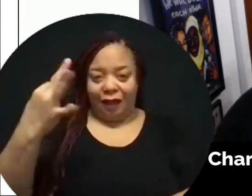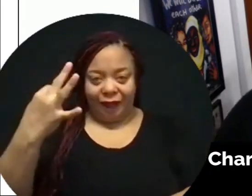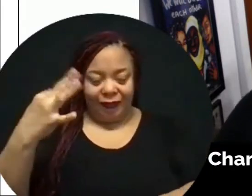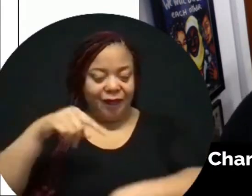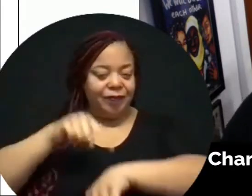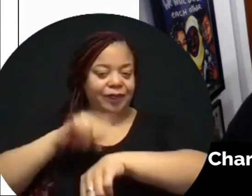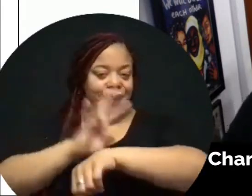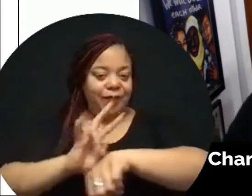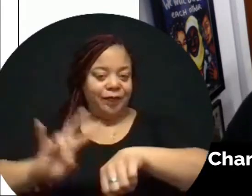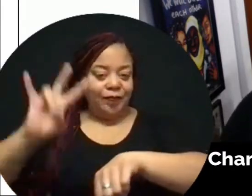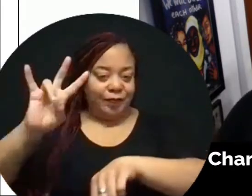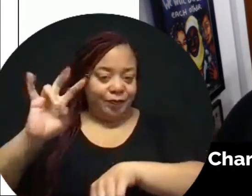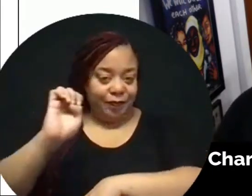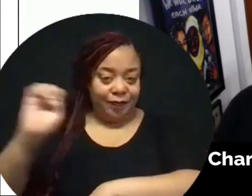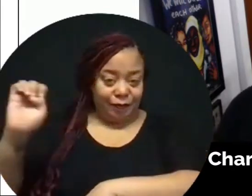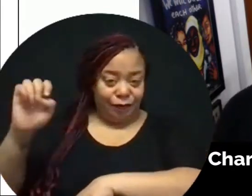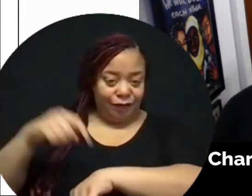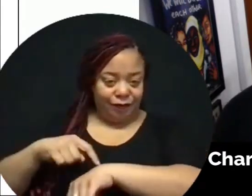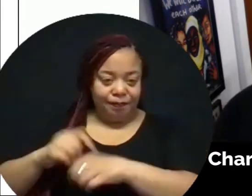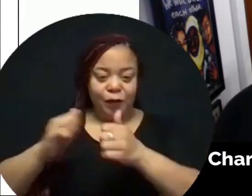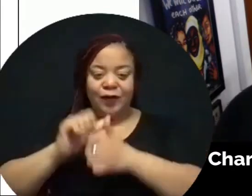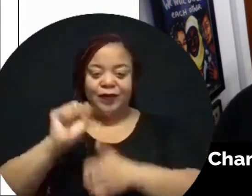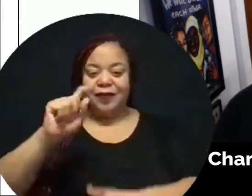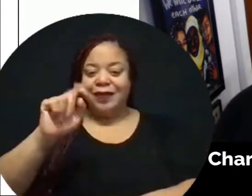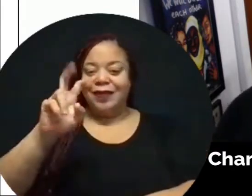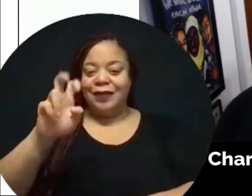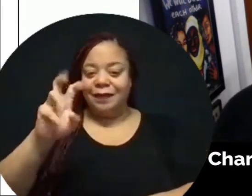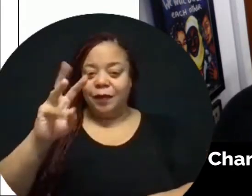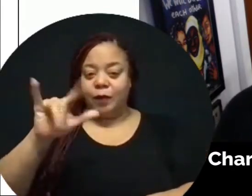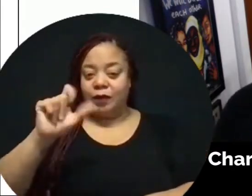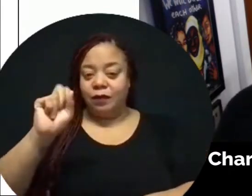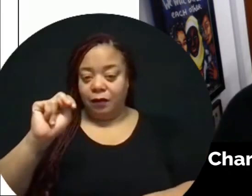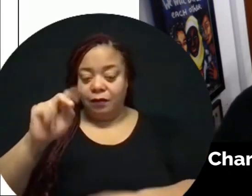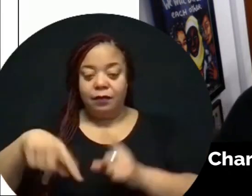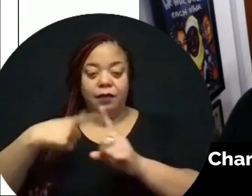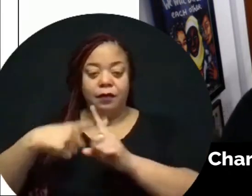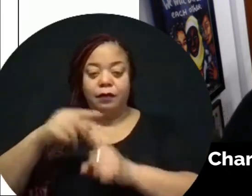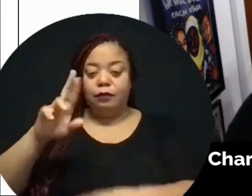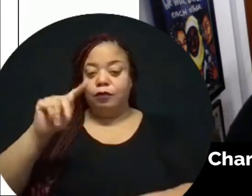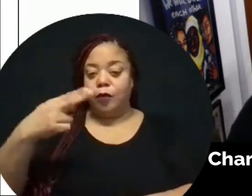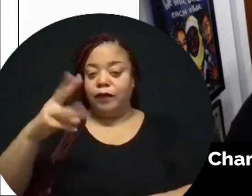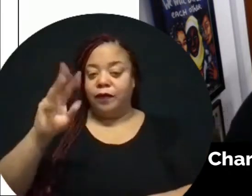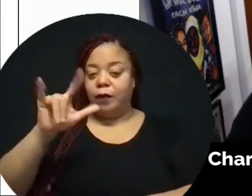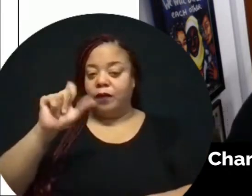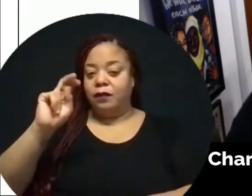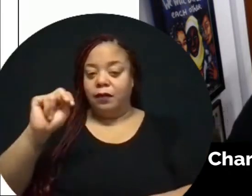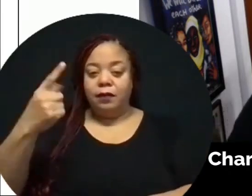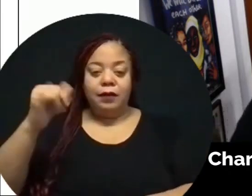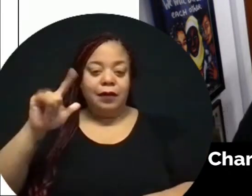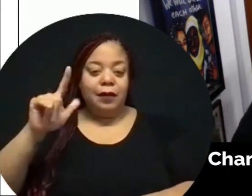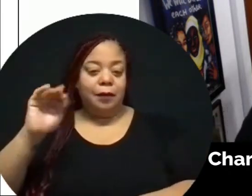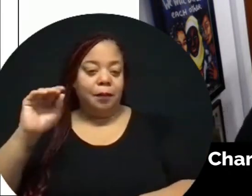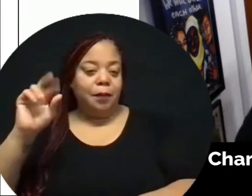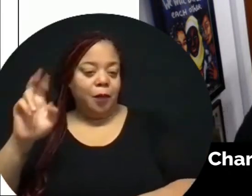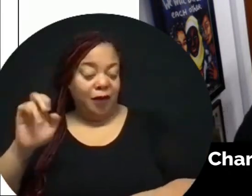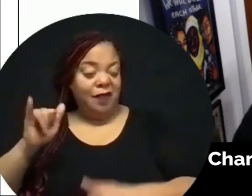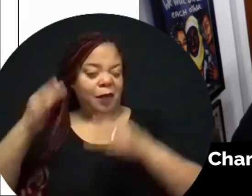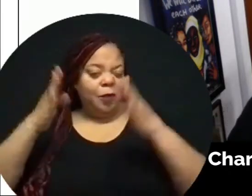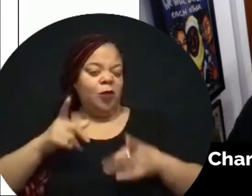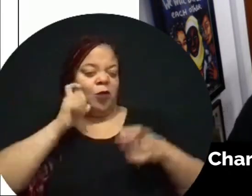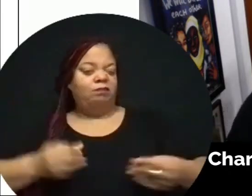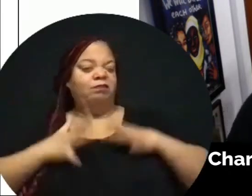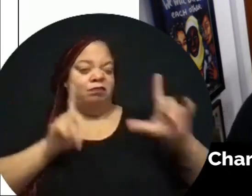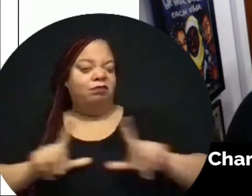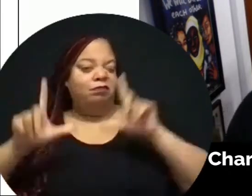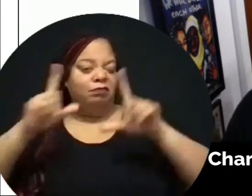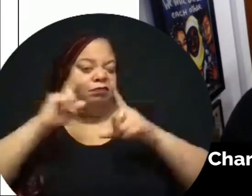why abolition must be read. And so I already know that's going to be an extremely rad conversation, so definitely hope to see you all back here